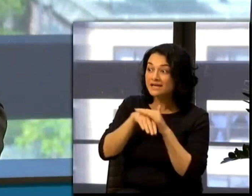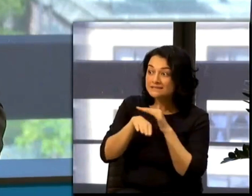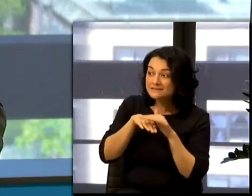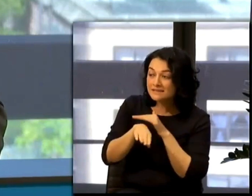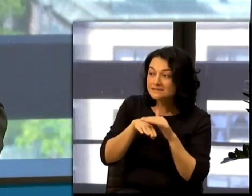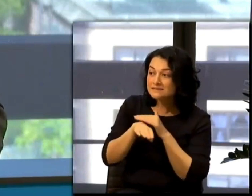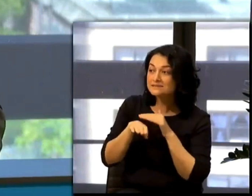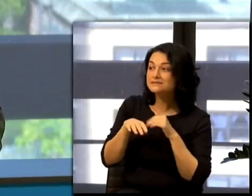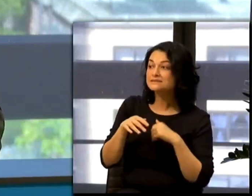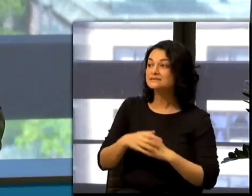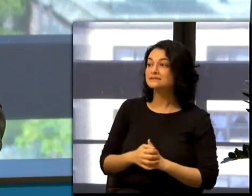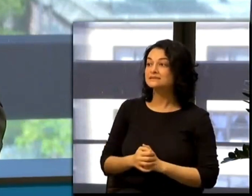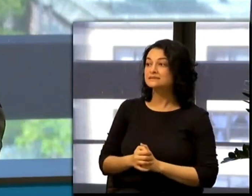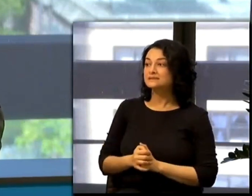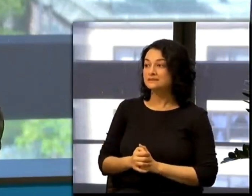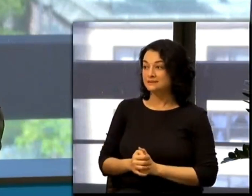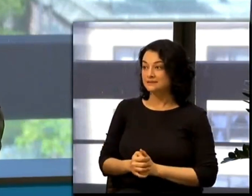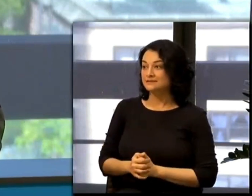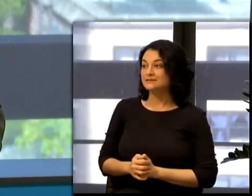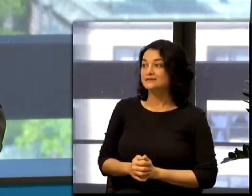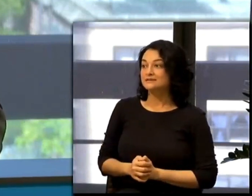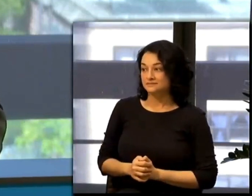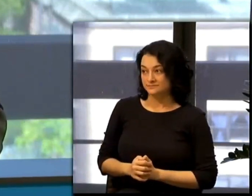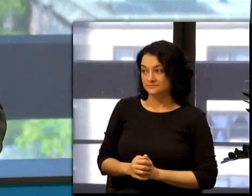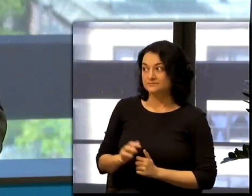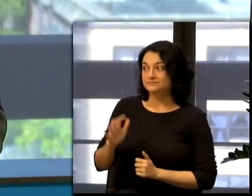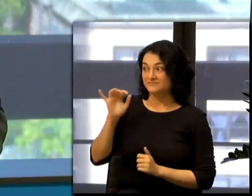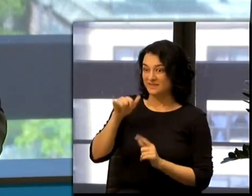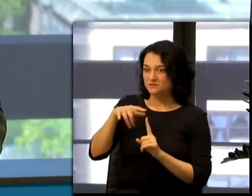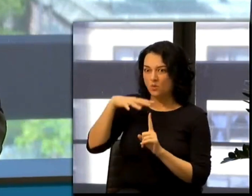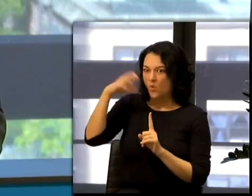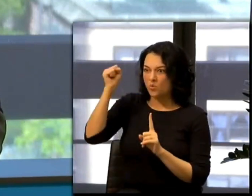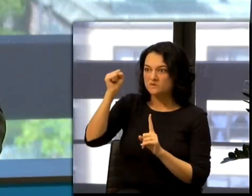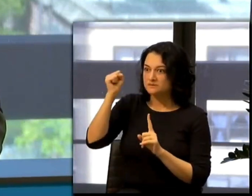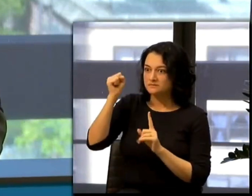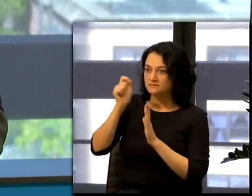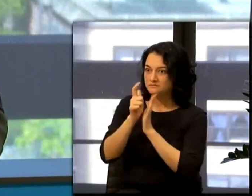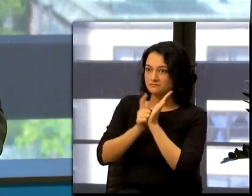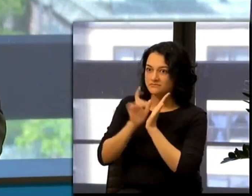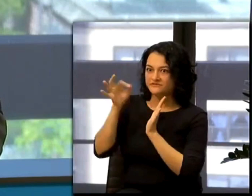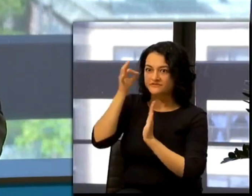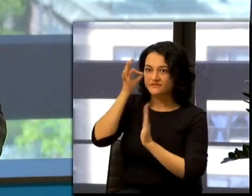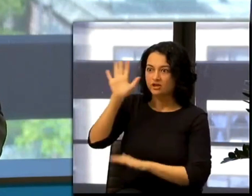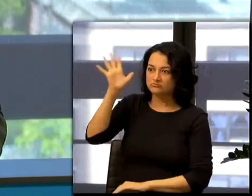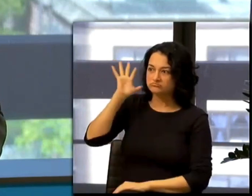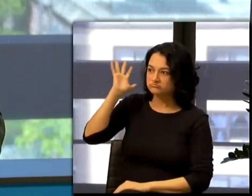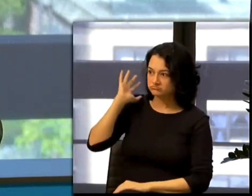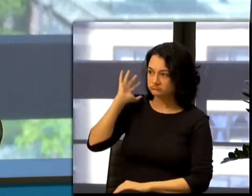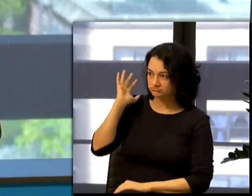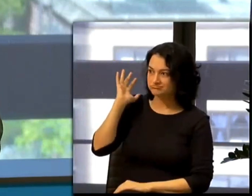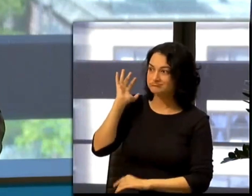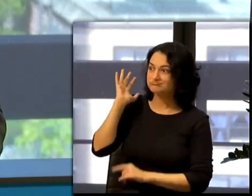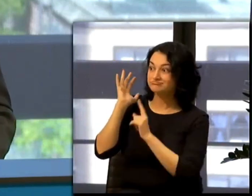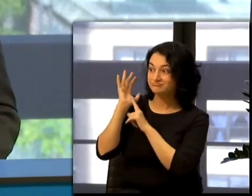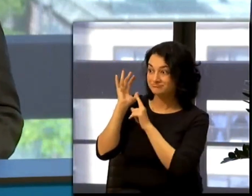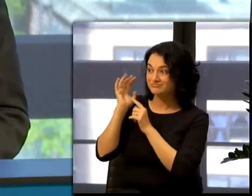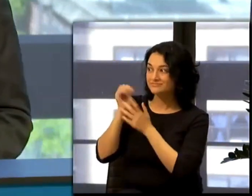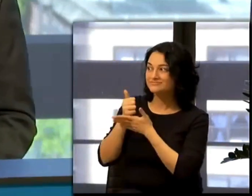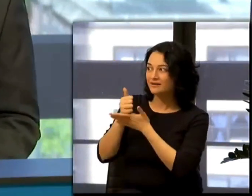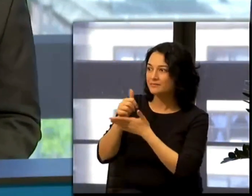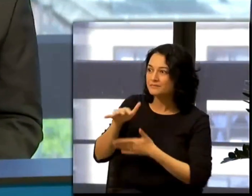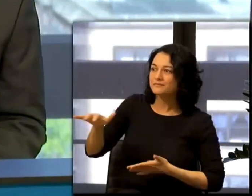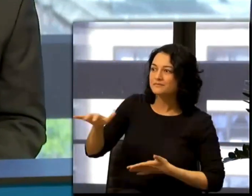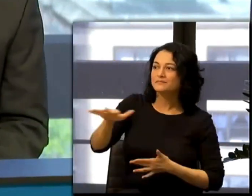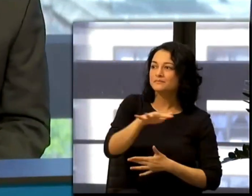Older Americans Act, and among other things, designating LGBTQ+ older adults and people living with HIV as